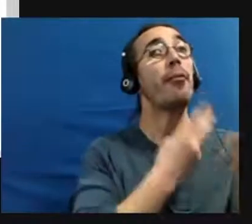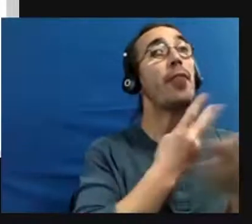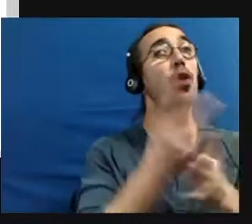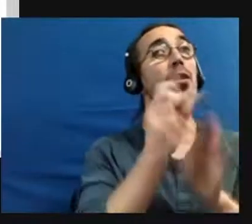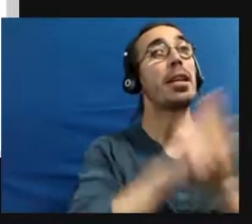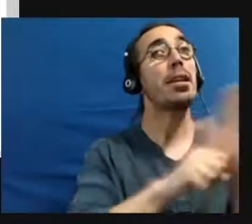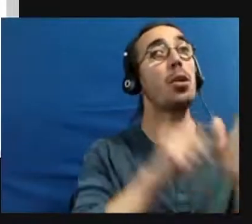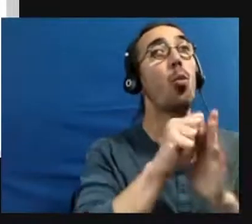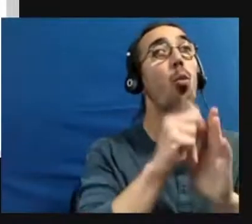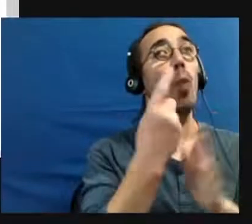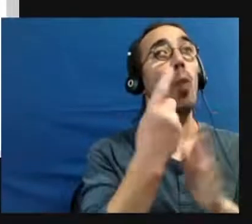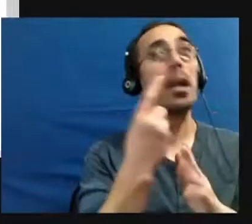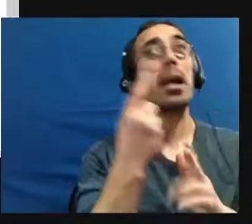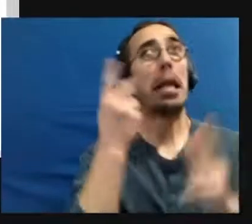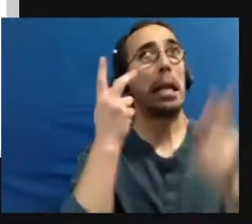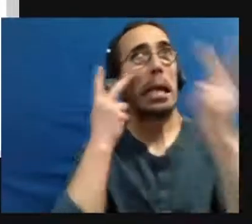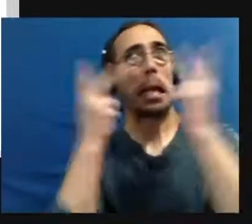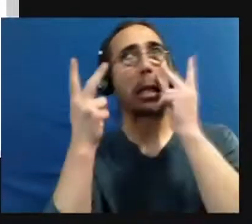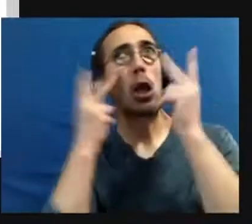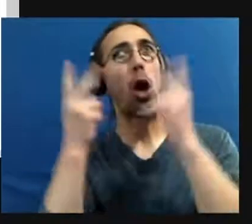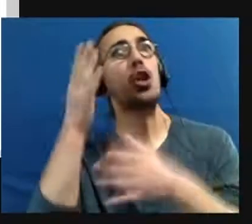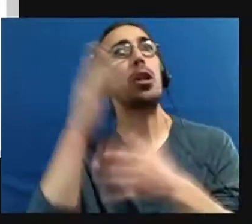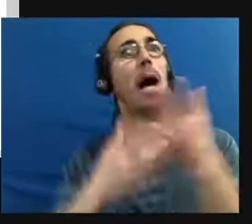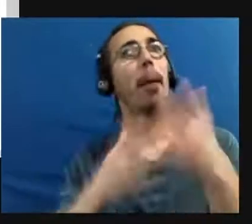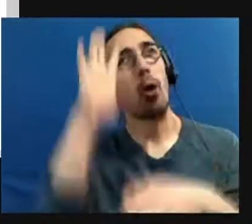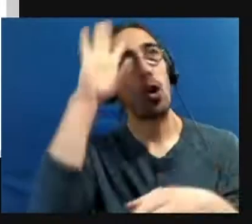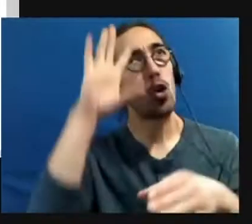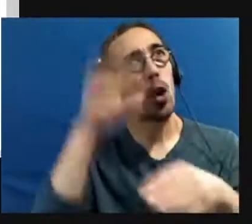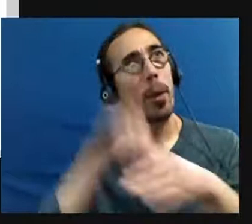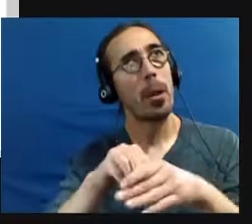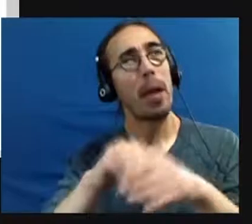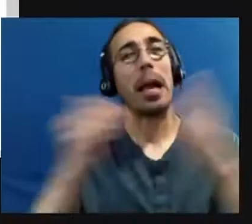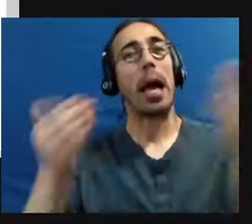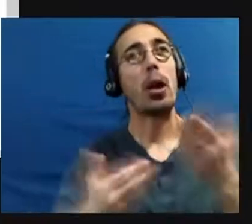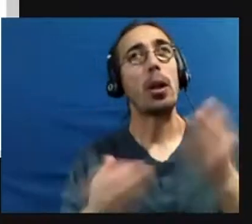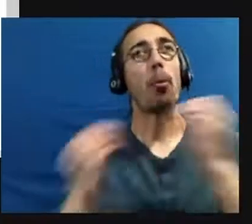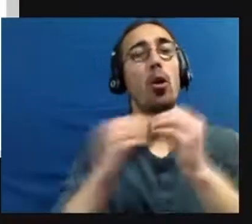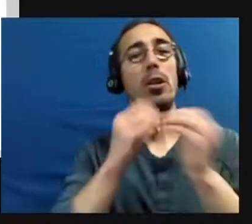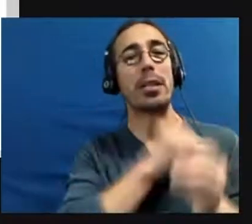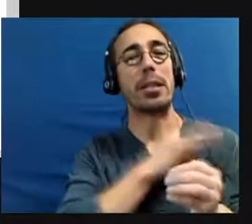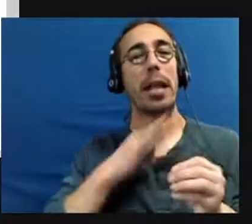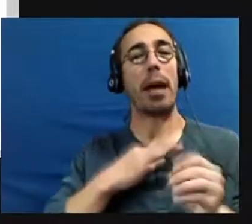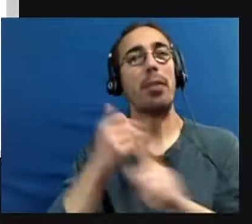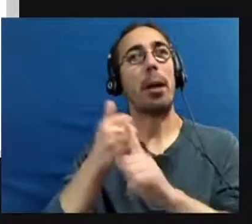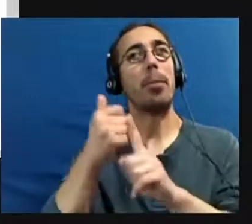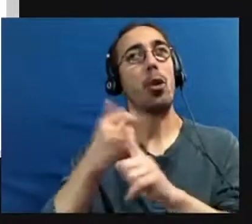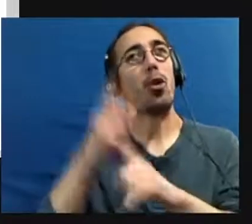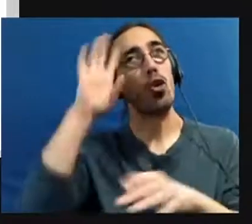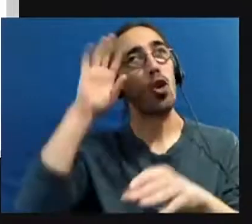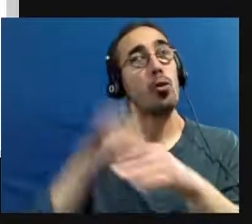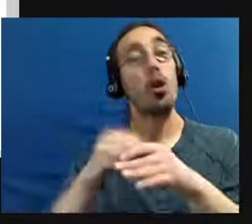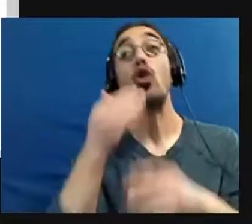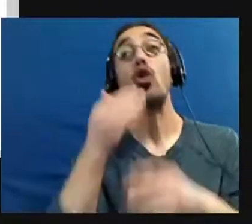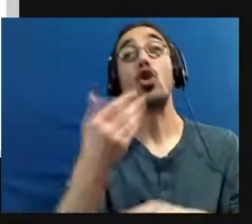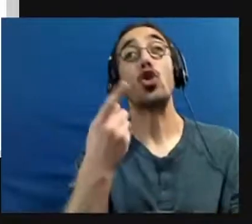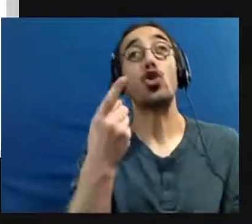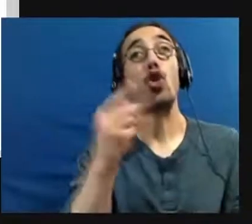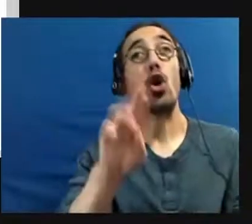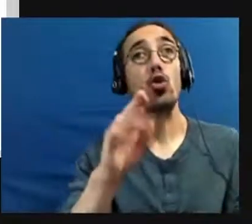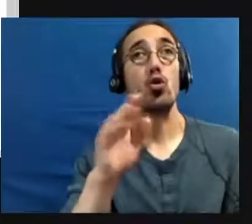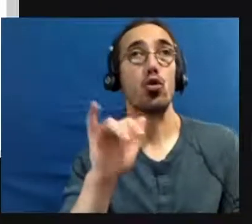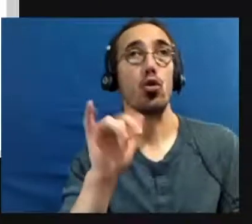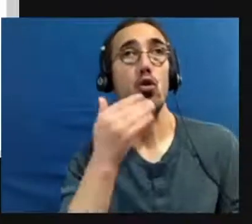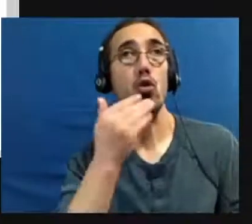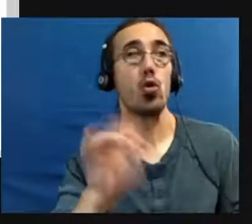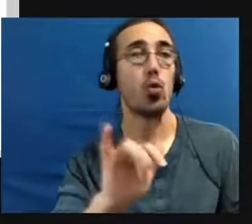listened to actual autistics and hired more actors and staff on the spectrum. And The Good Doctor is nice too. Big